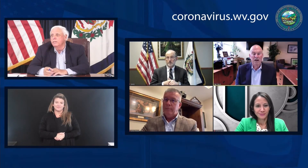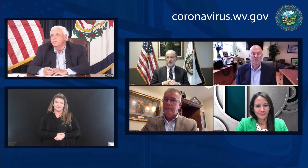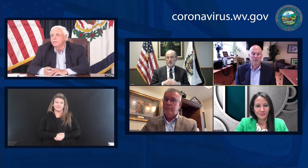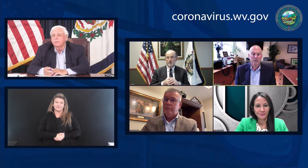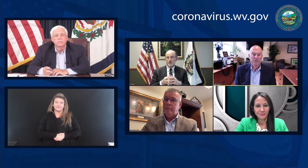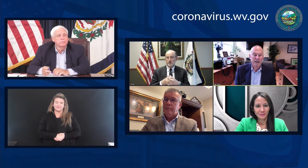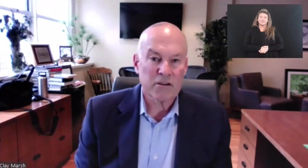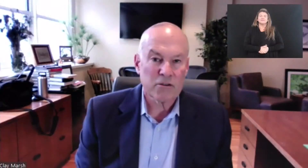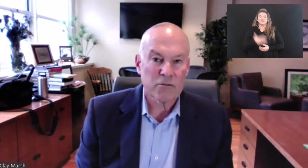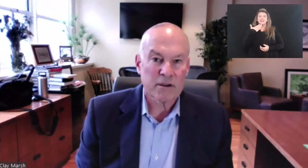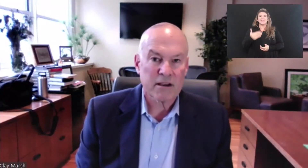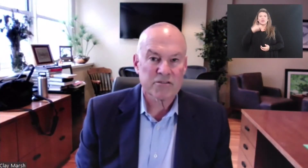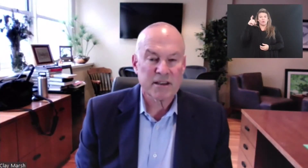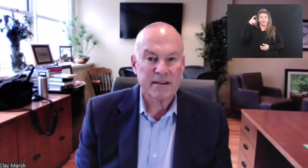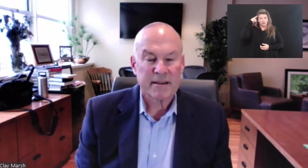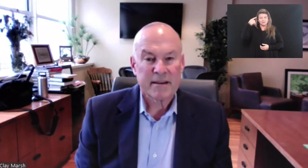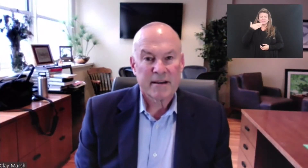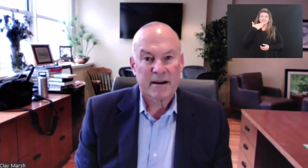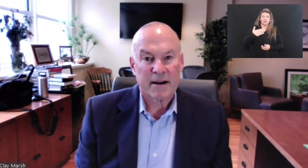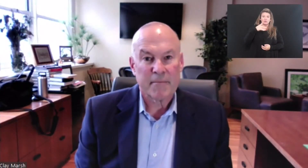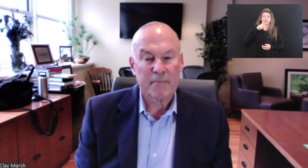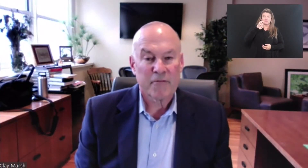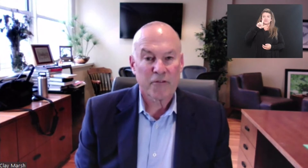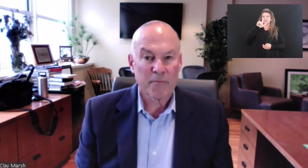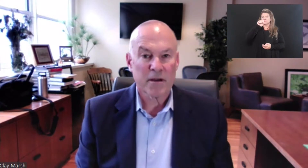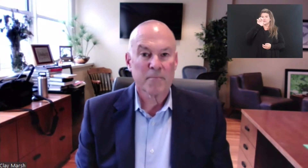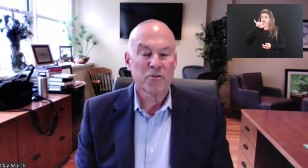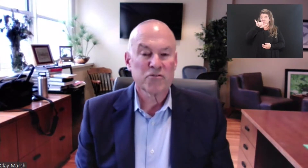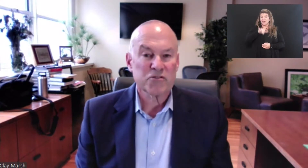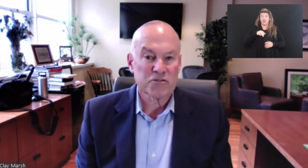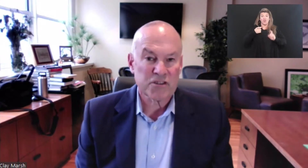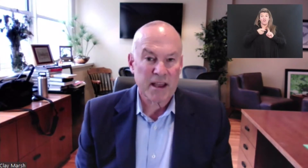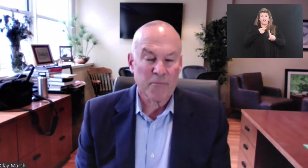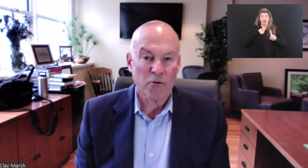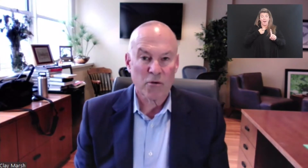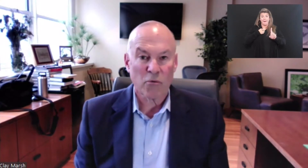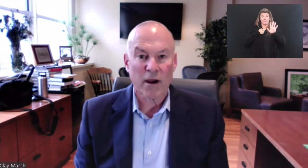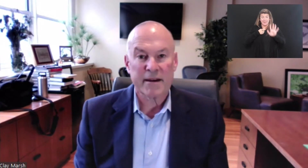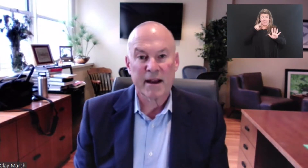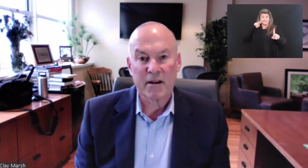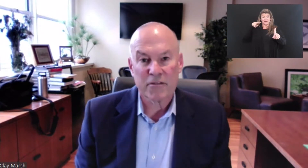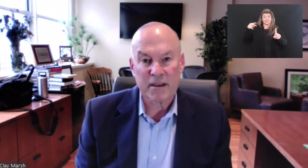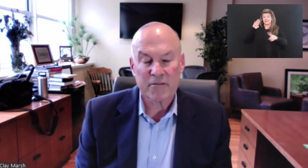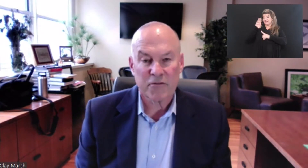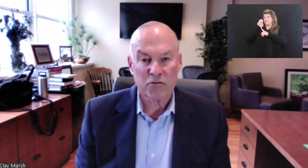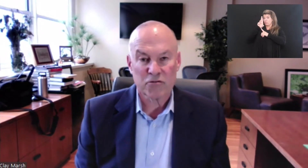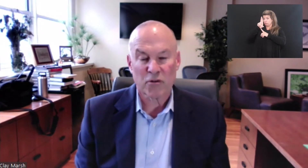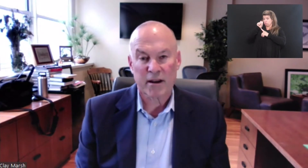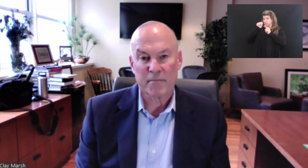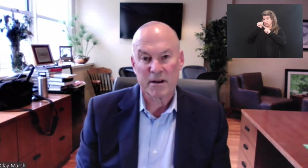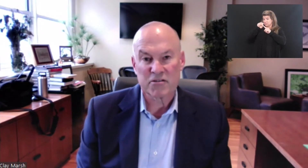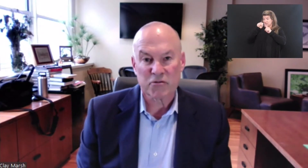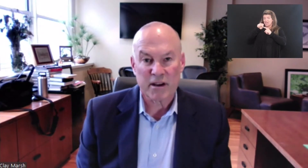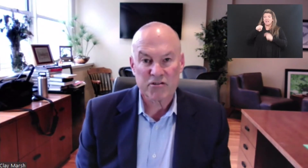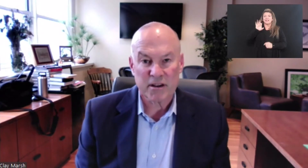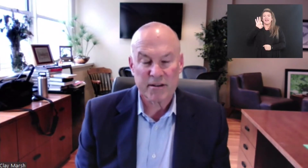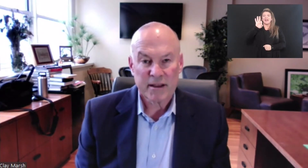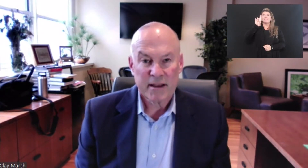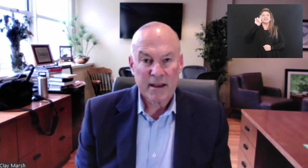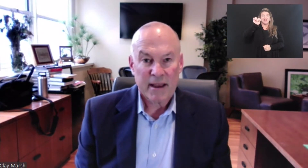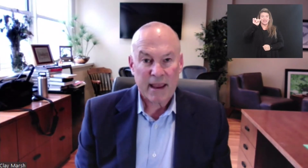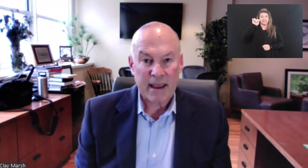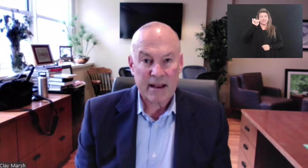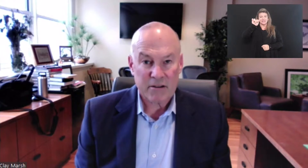Thank you, Governor, and thank you, Kelsey. From the booster standpoint, right now, the Food and Drug